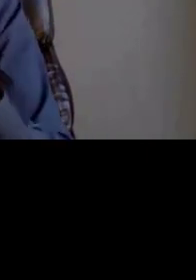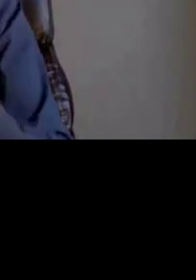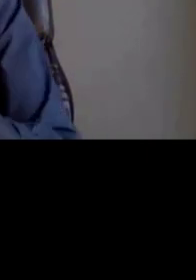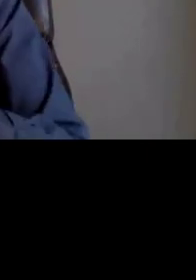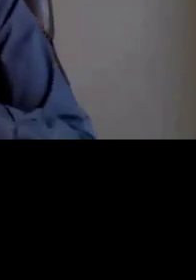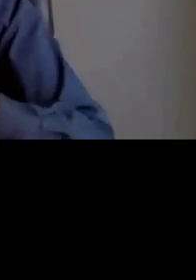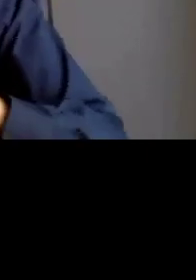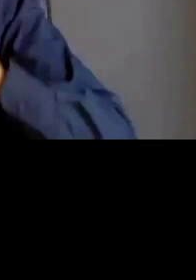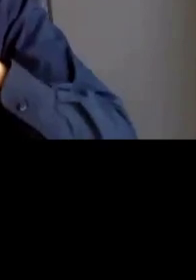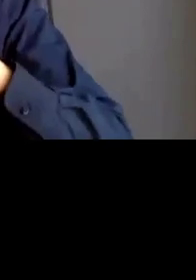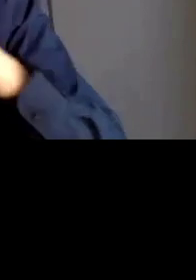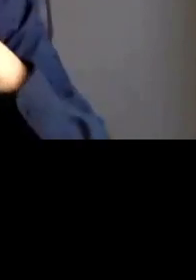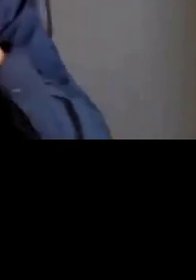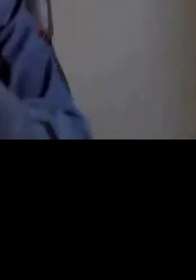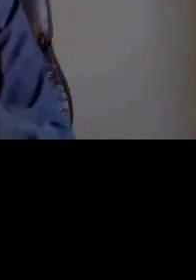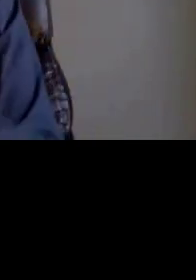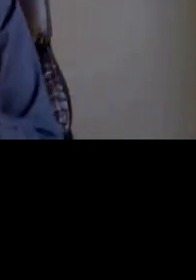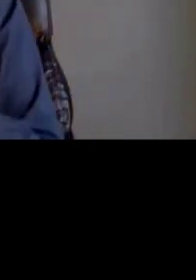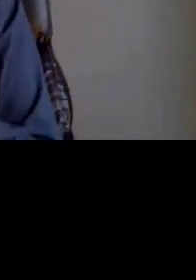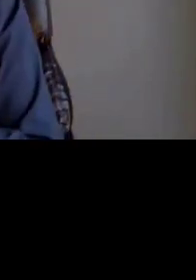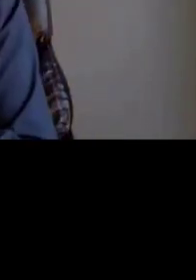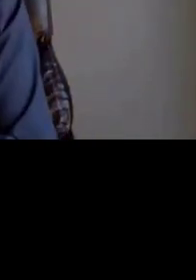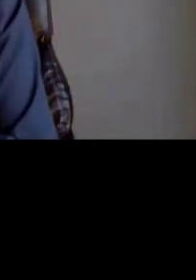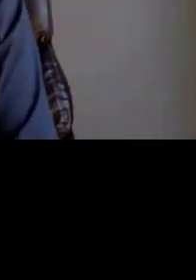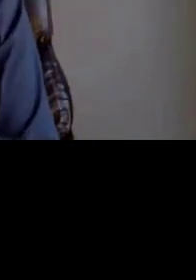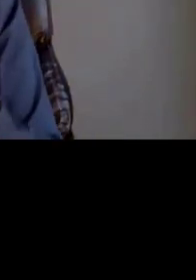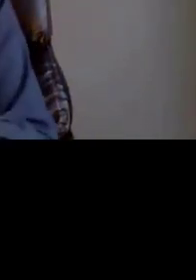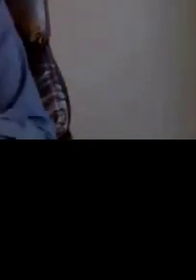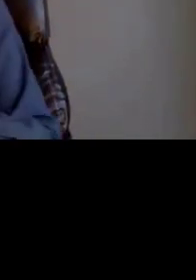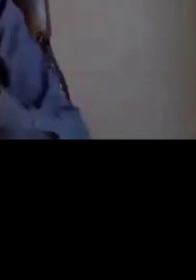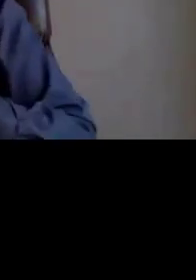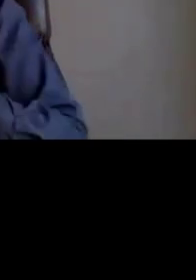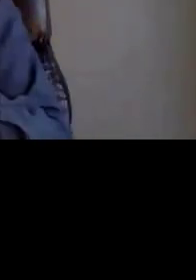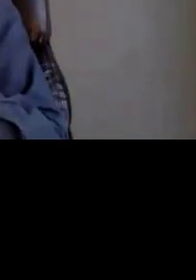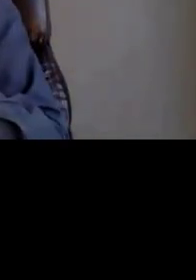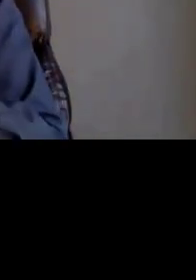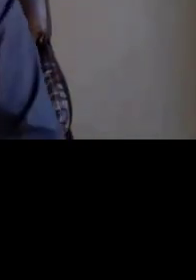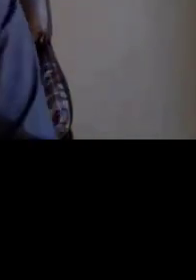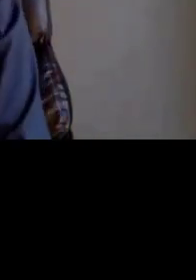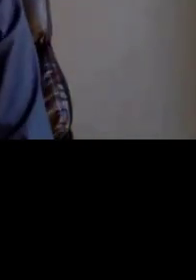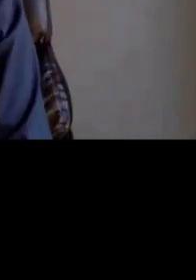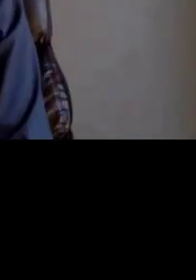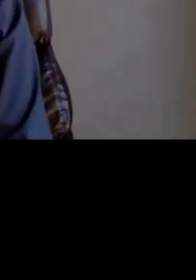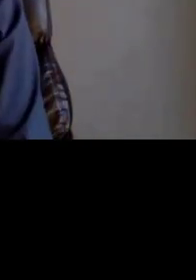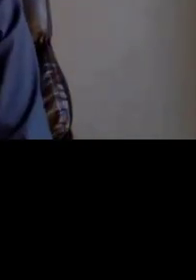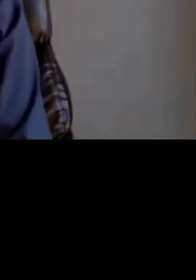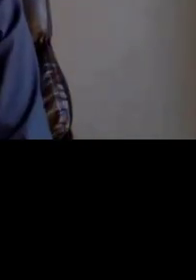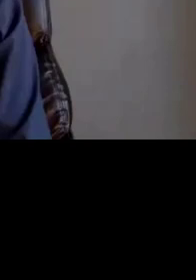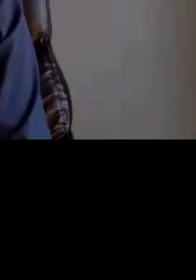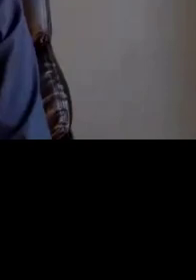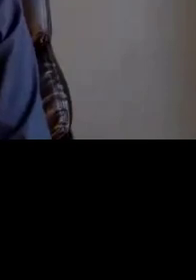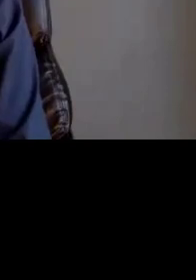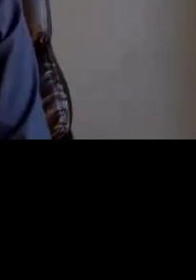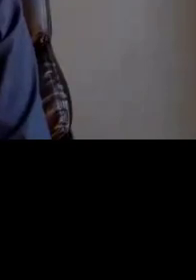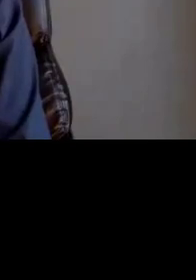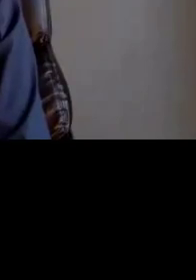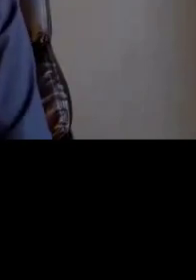available, as well as the research continuity supplements for career development awardees, as well as